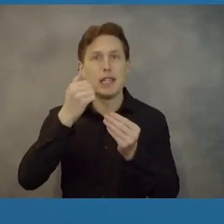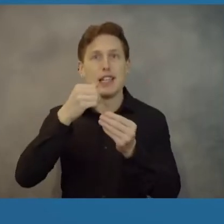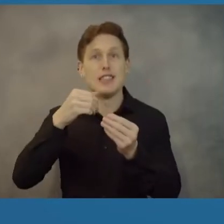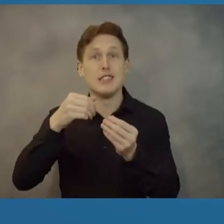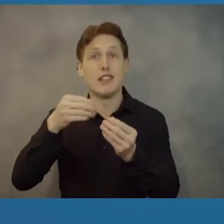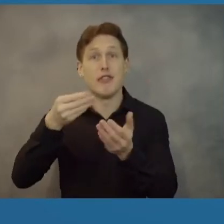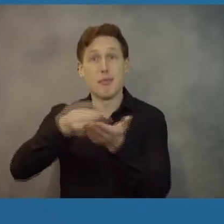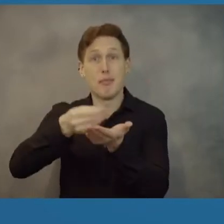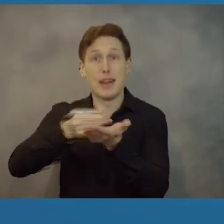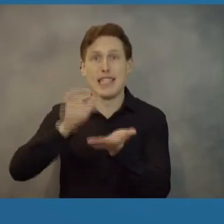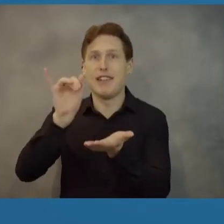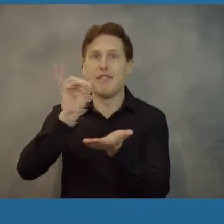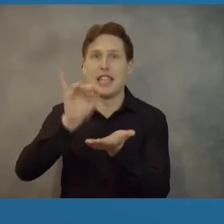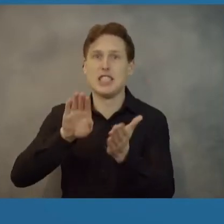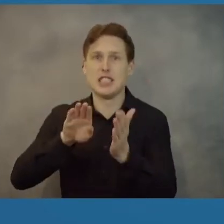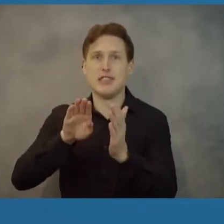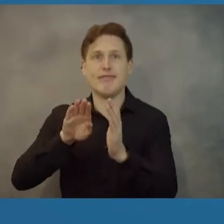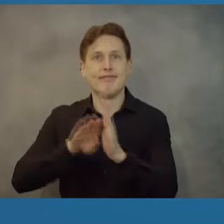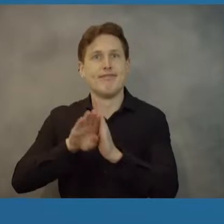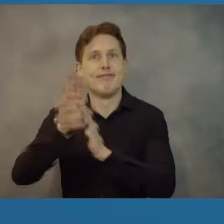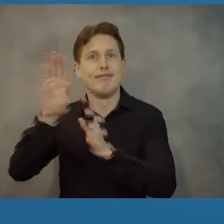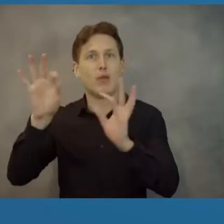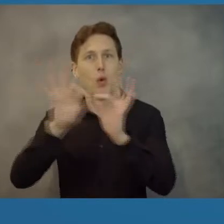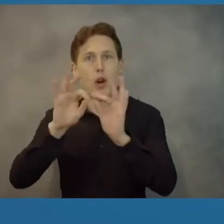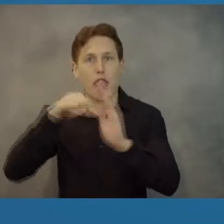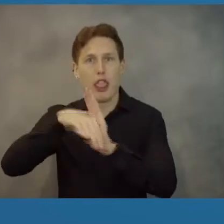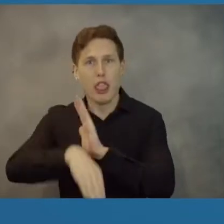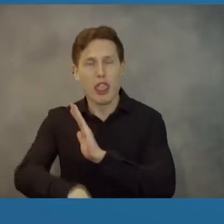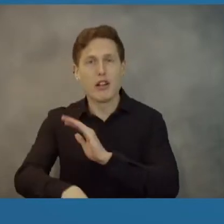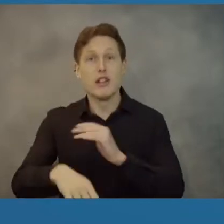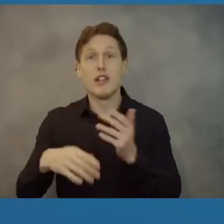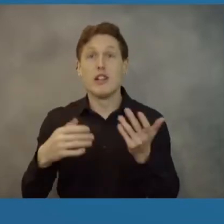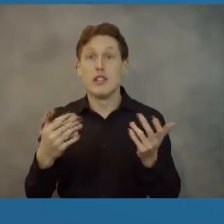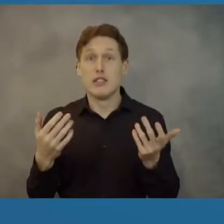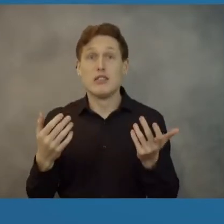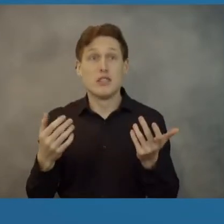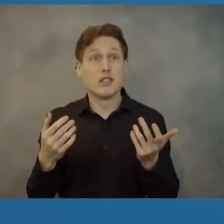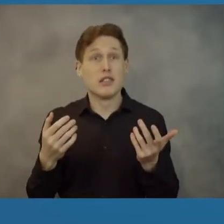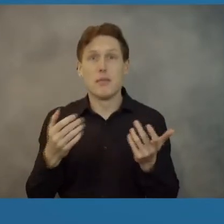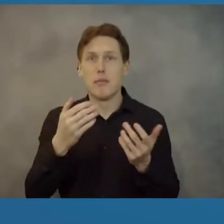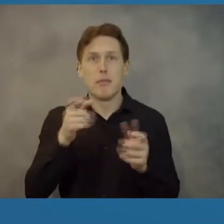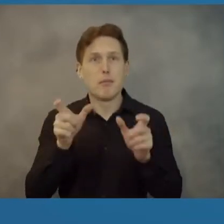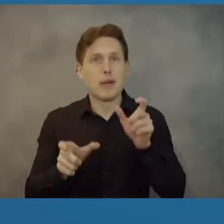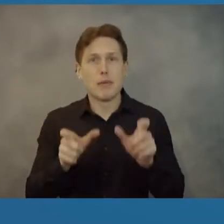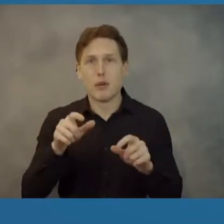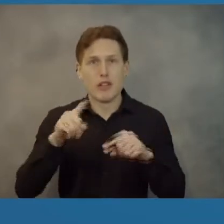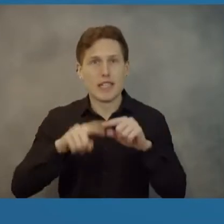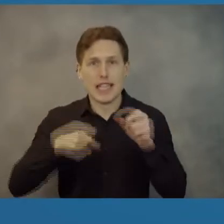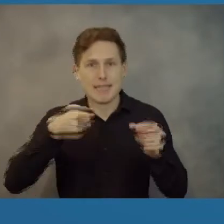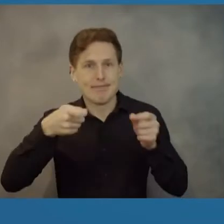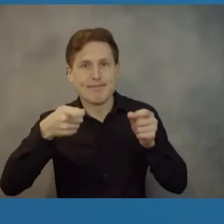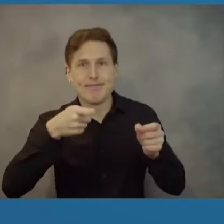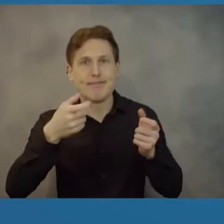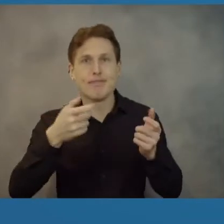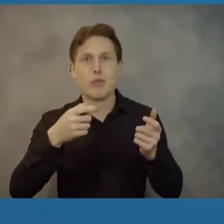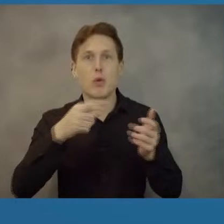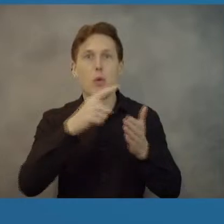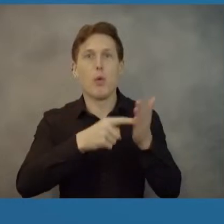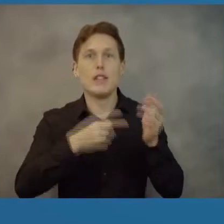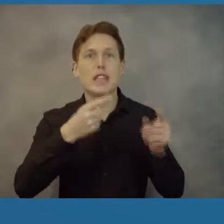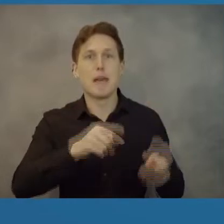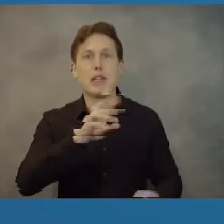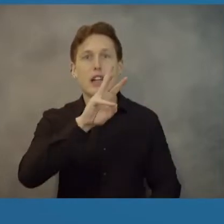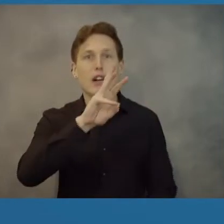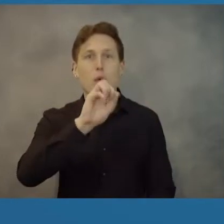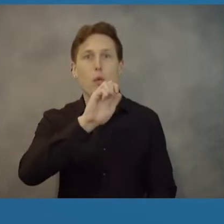foreseen the upheaval in our economy. With Wall Street, for example, we rely heavily on Wall Street bonuses to help us